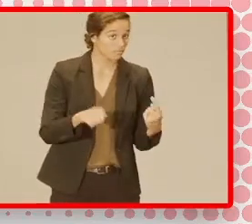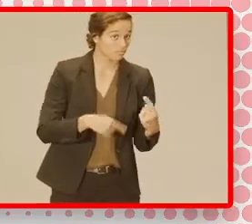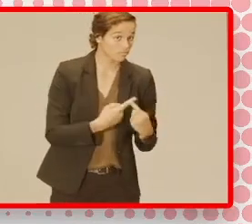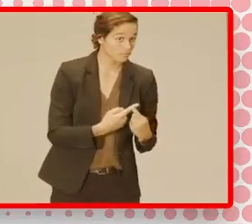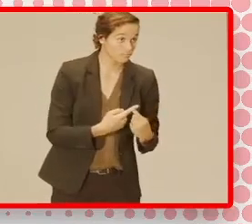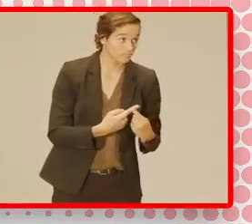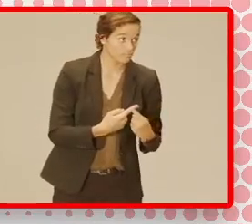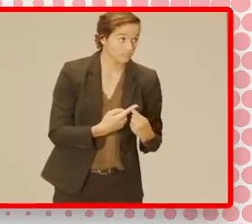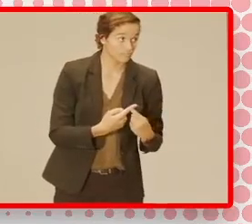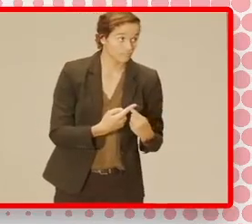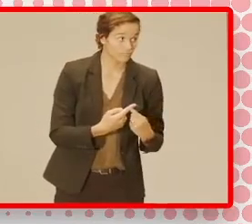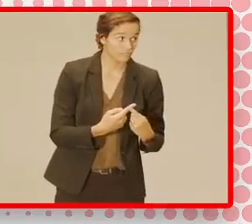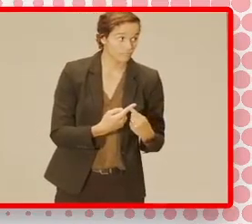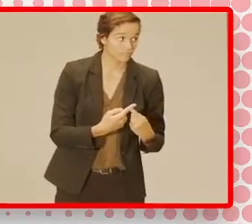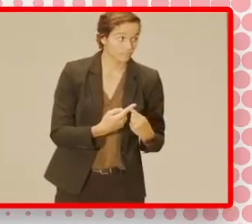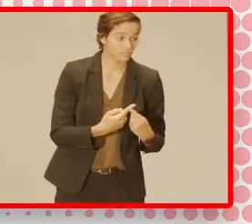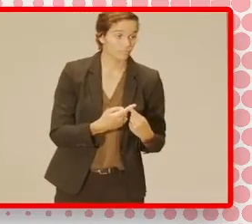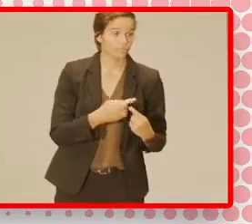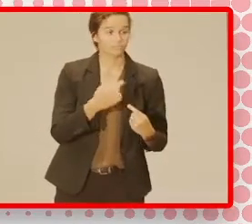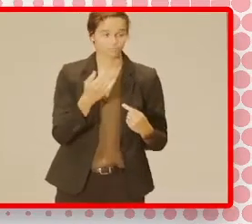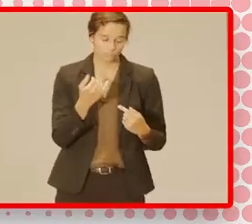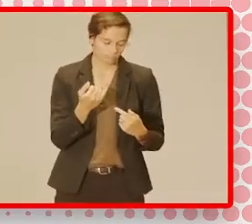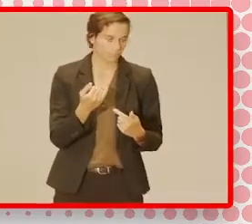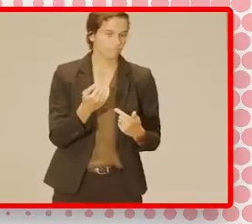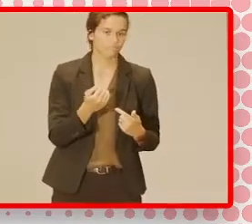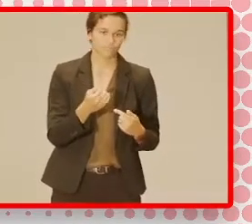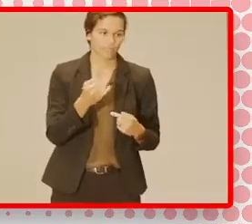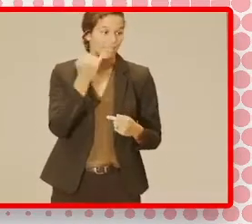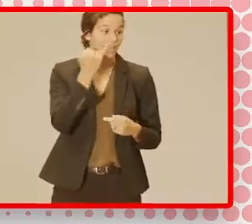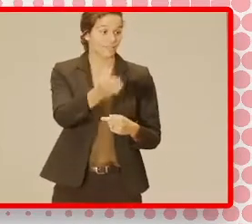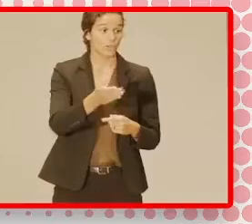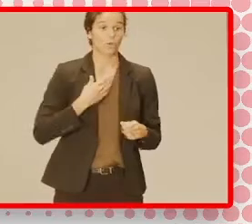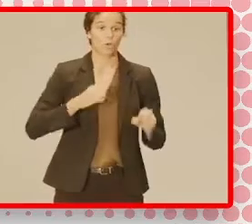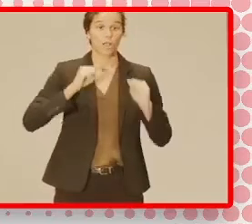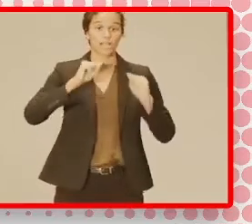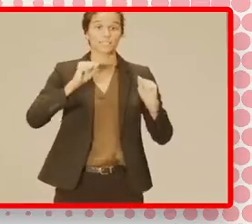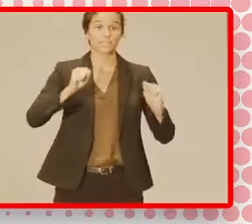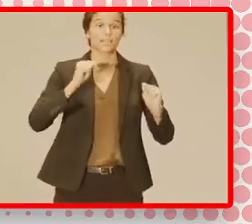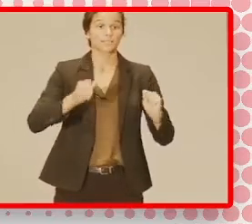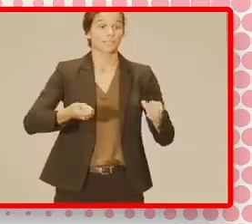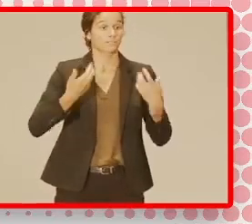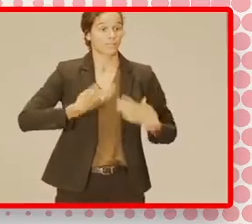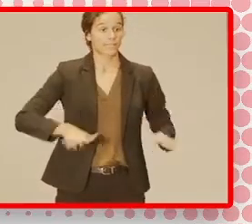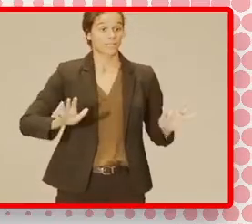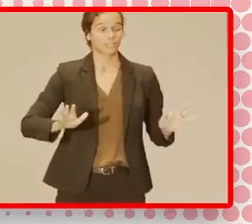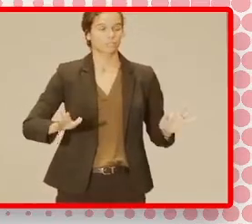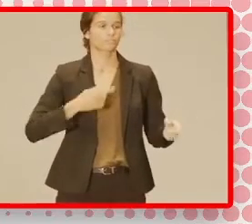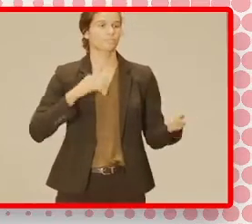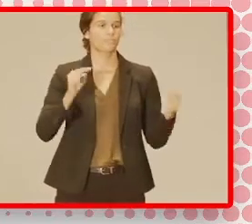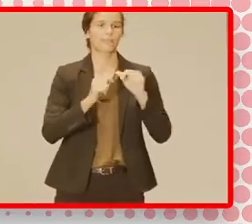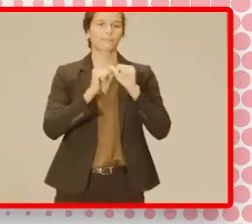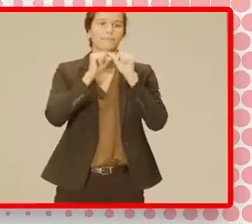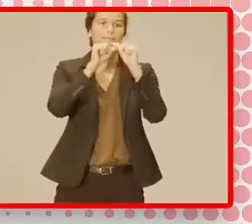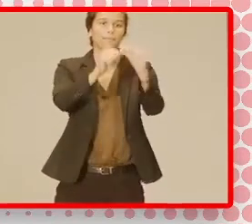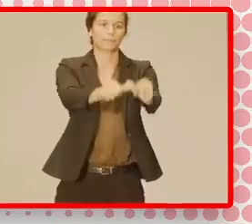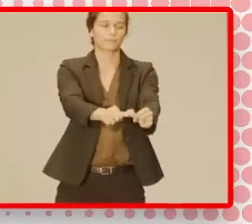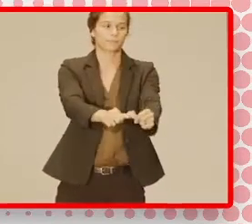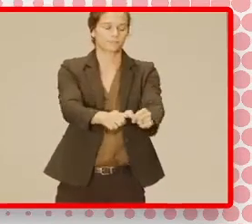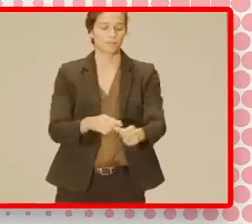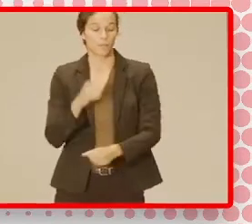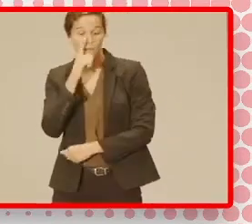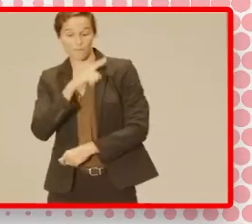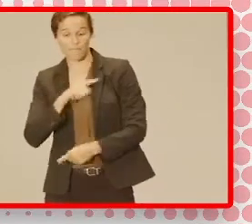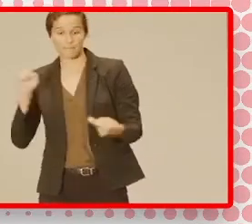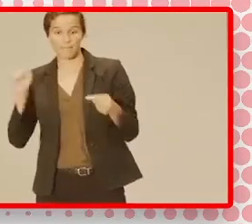the exercise or the event that you do. Fake pain is the kind of pain you experience when you're running hard for 2 minutes and your heart